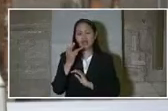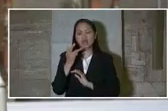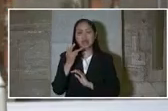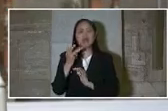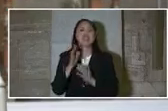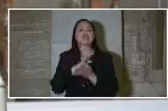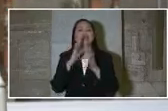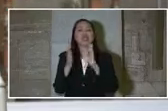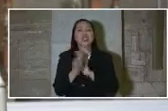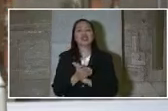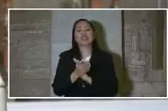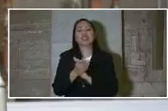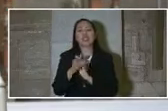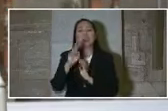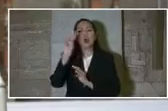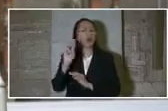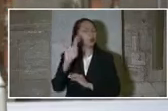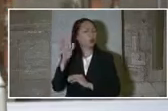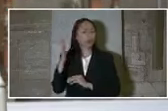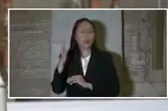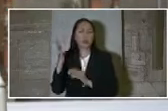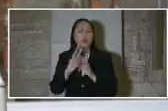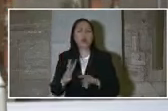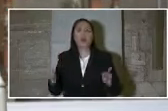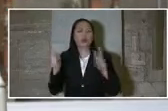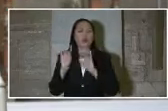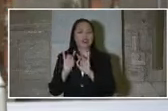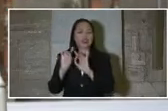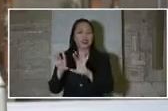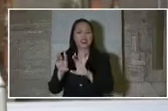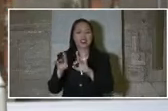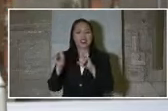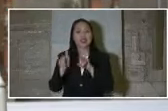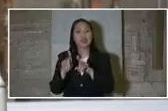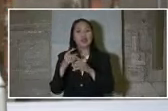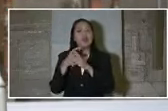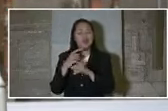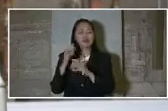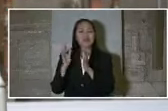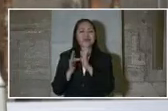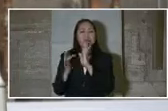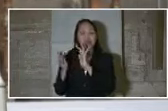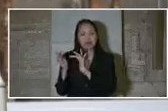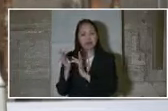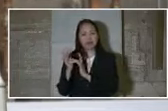useless, according to Jesus.